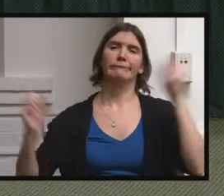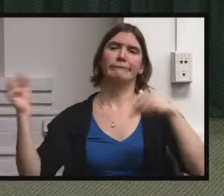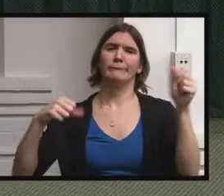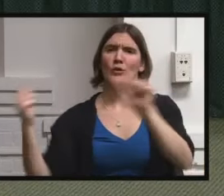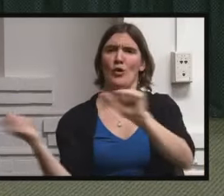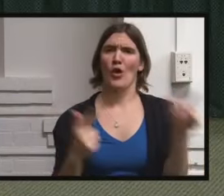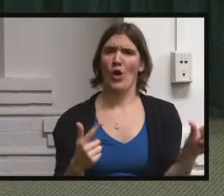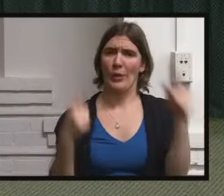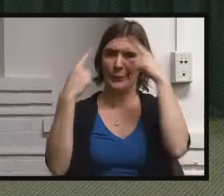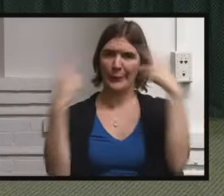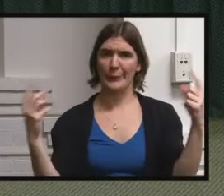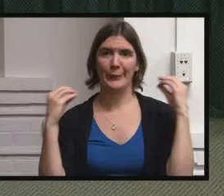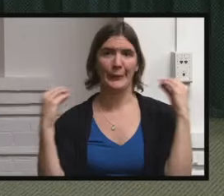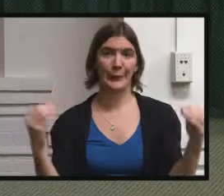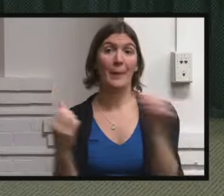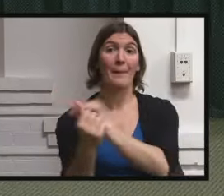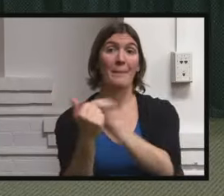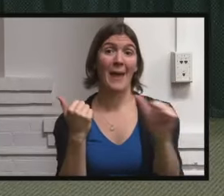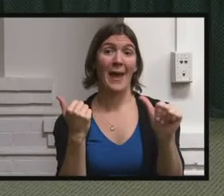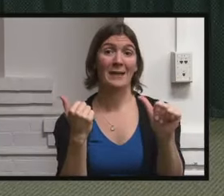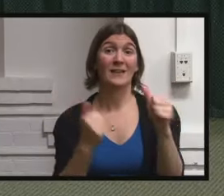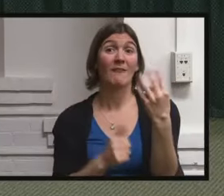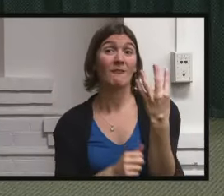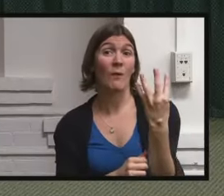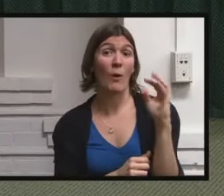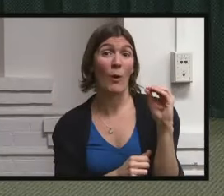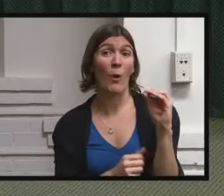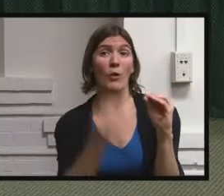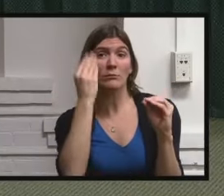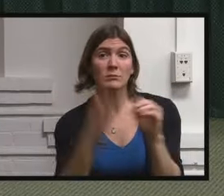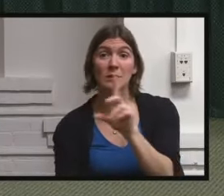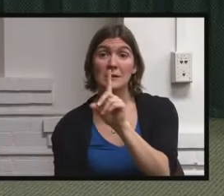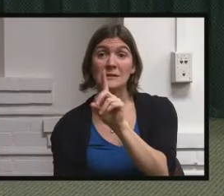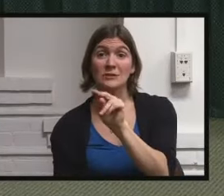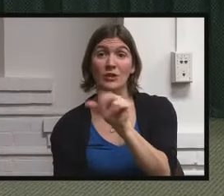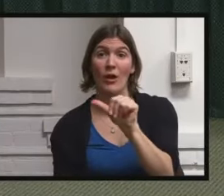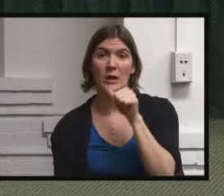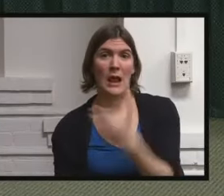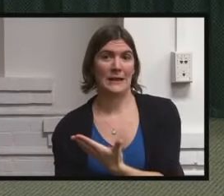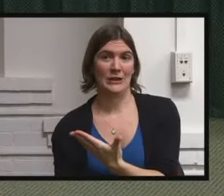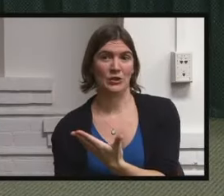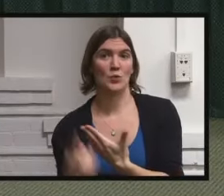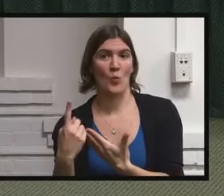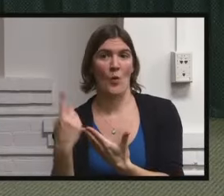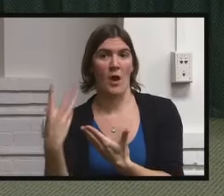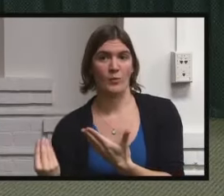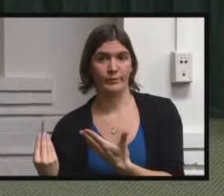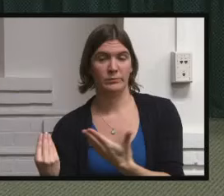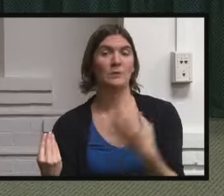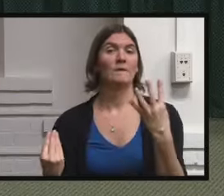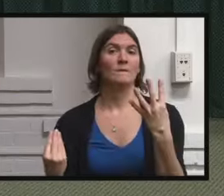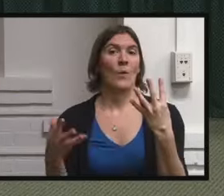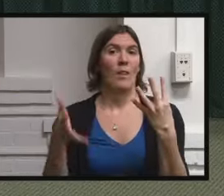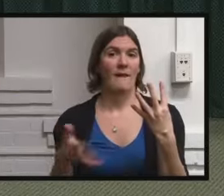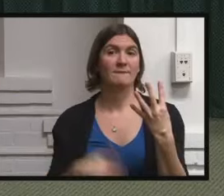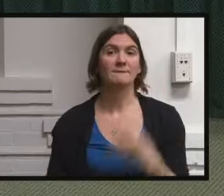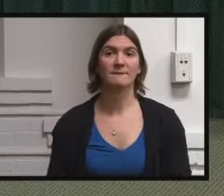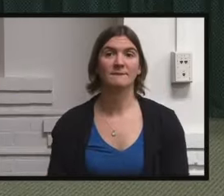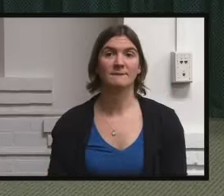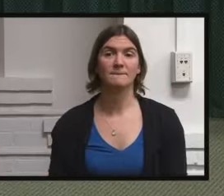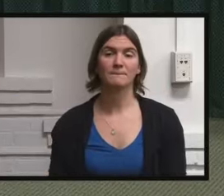Aye. Aye. Aye. Opposed or abstaining? That carries 4-0 with one of the members of the board being absent this